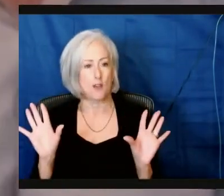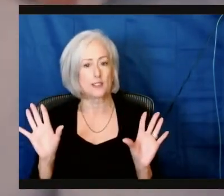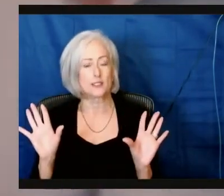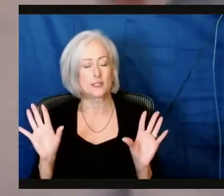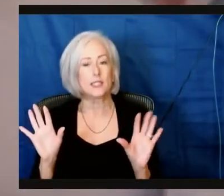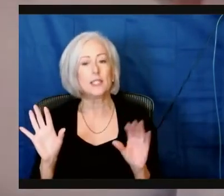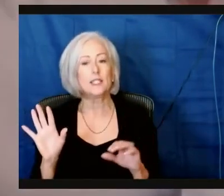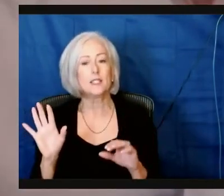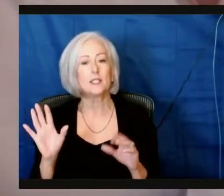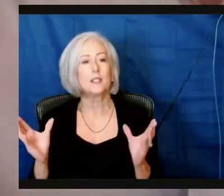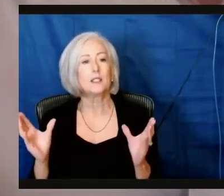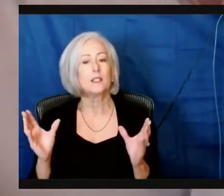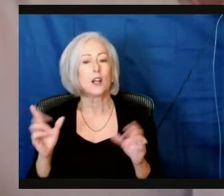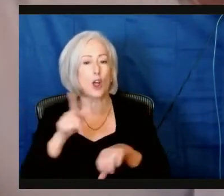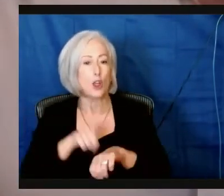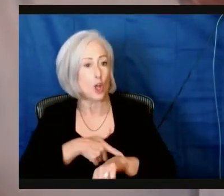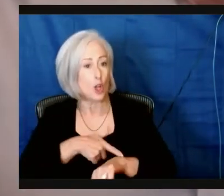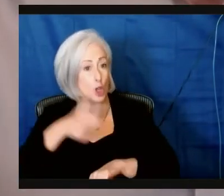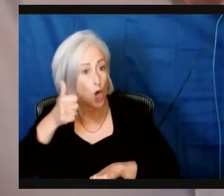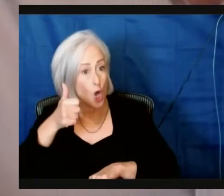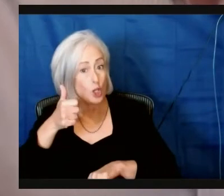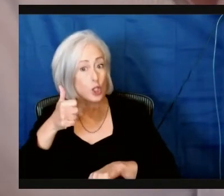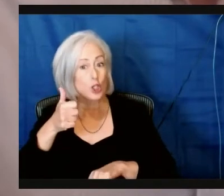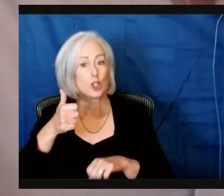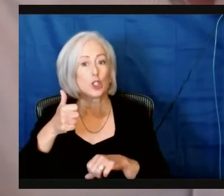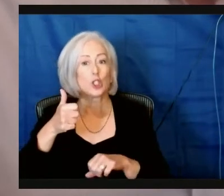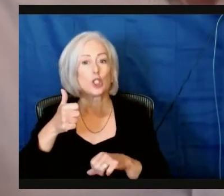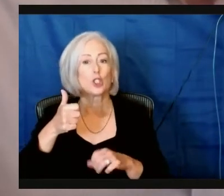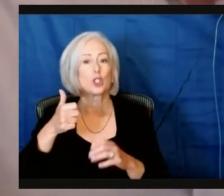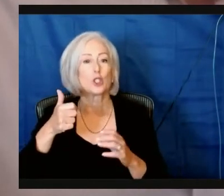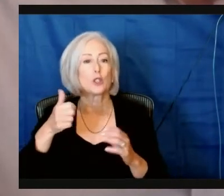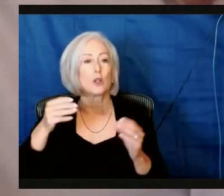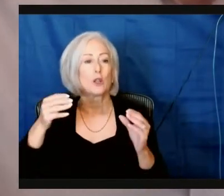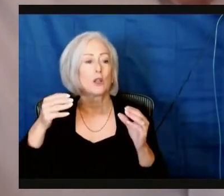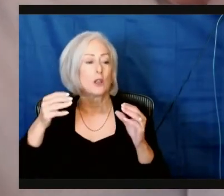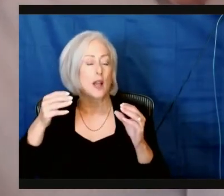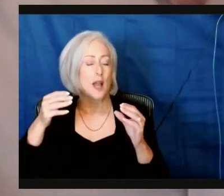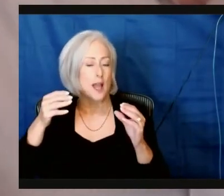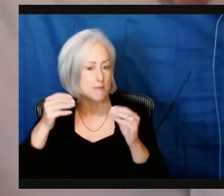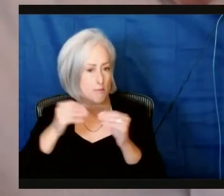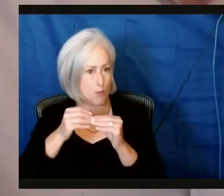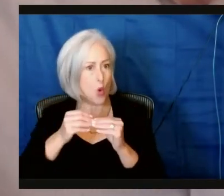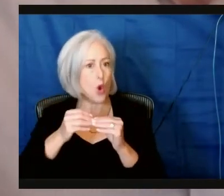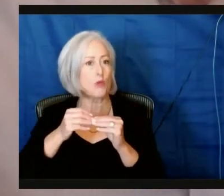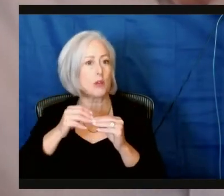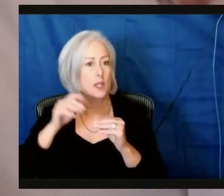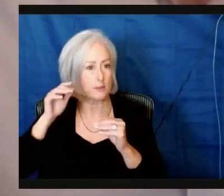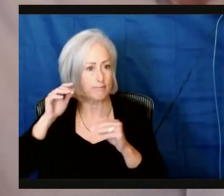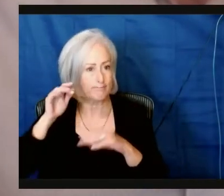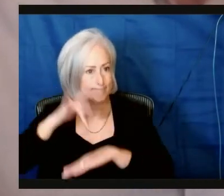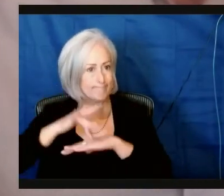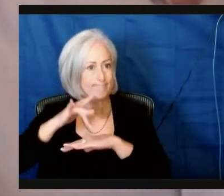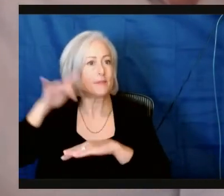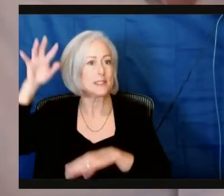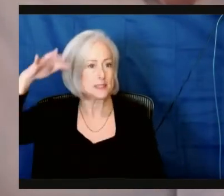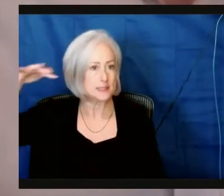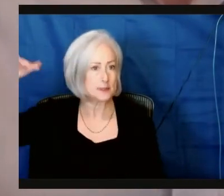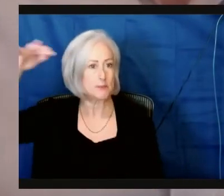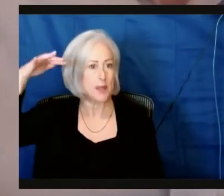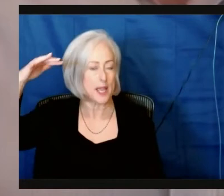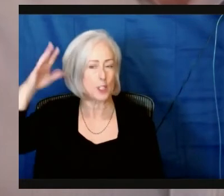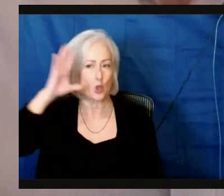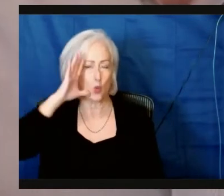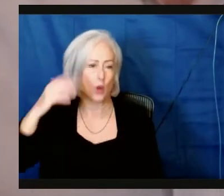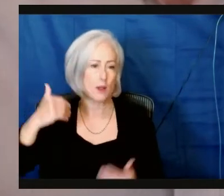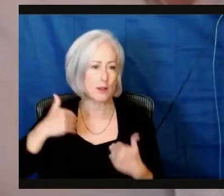and further space travel becomes, we're going to be faced with other questions that